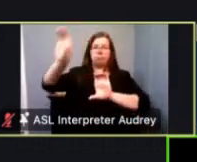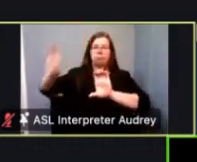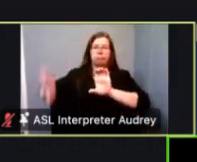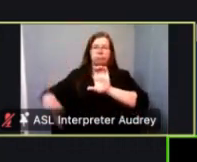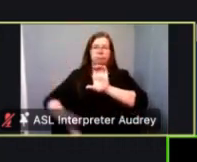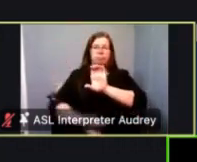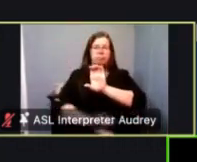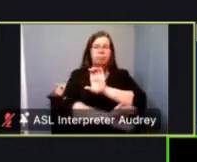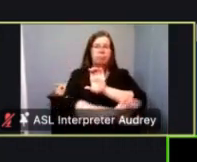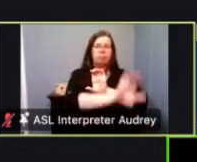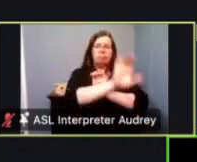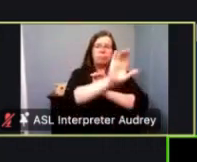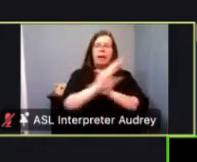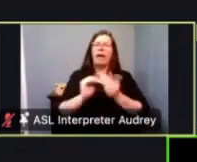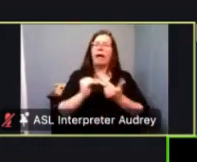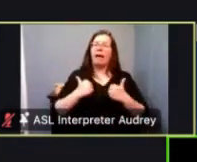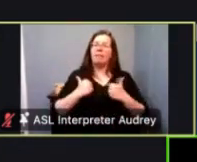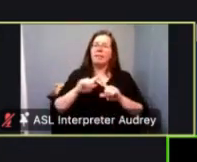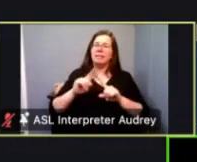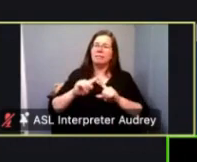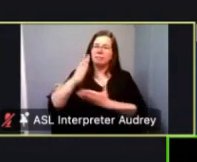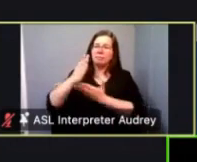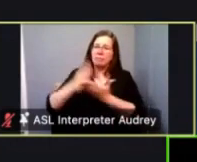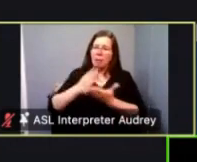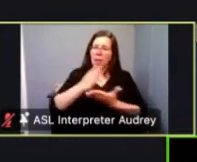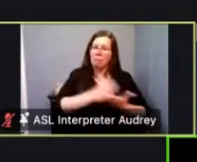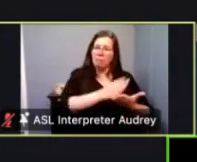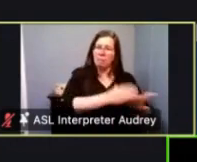the facets of your life.